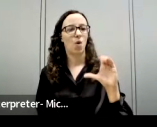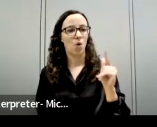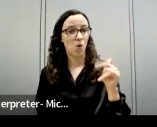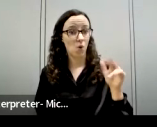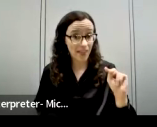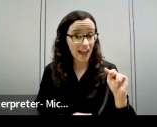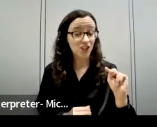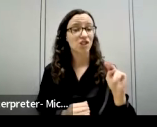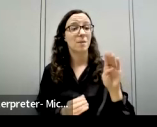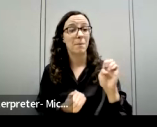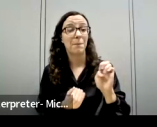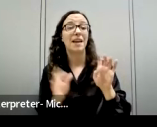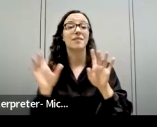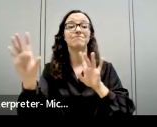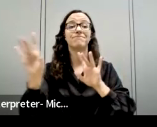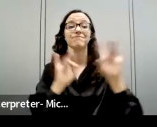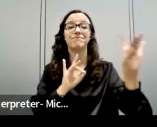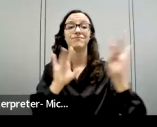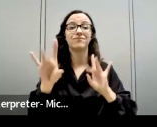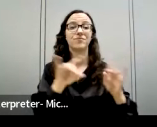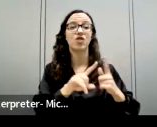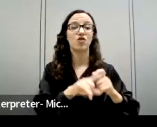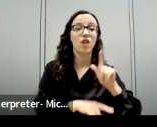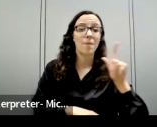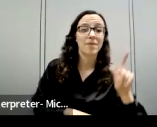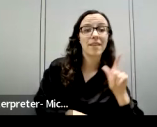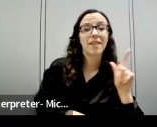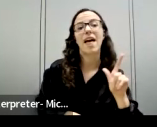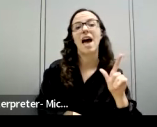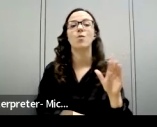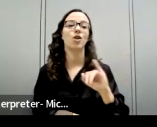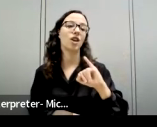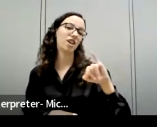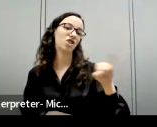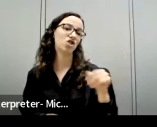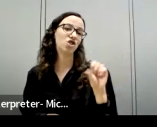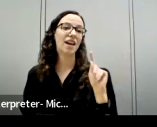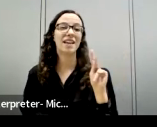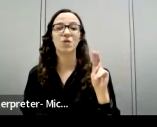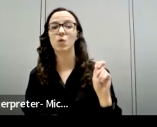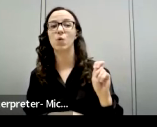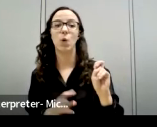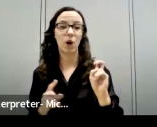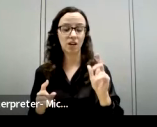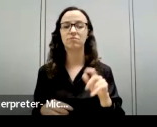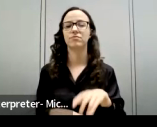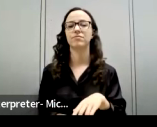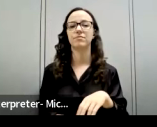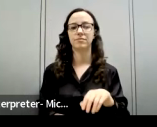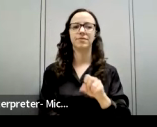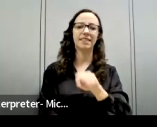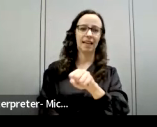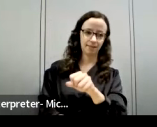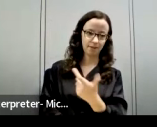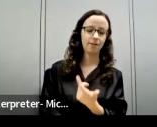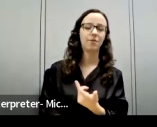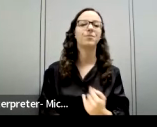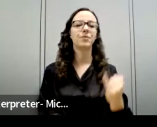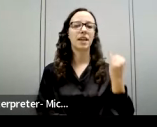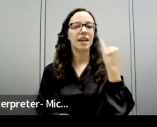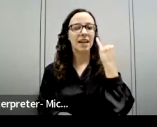as AST or JSTOR? In your Canvas course, yes, right? If you were going to put this out in